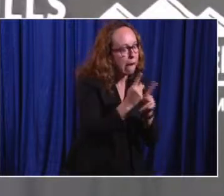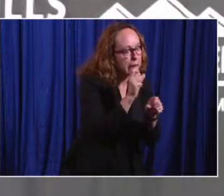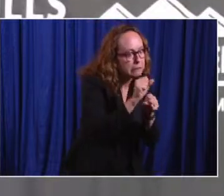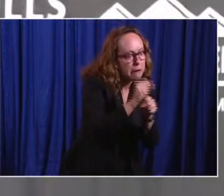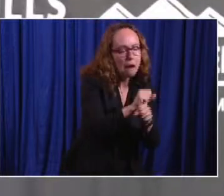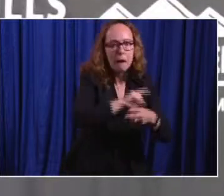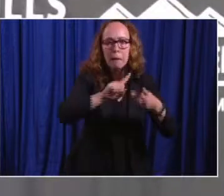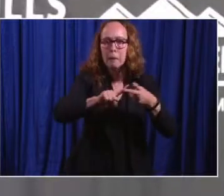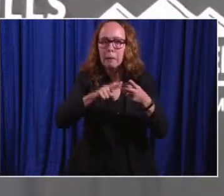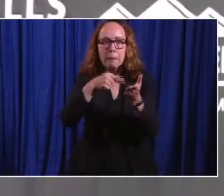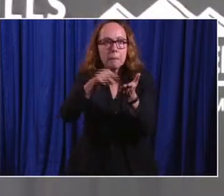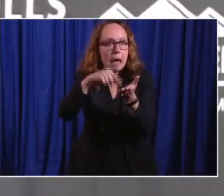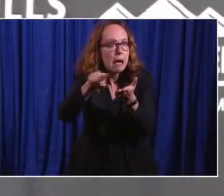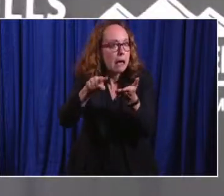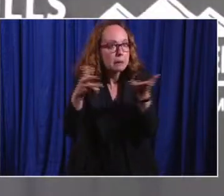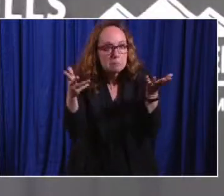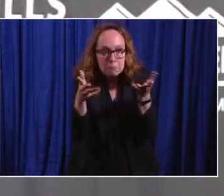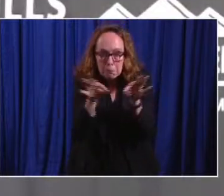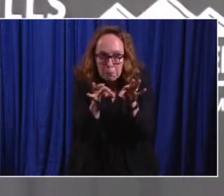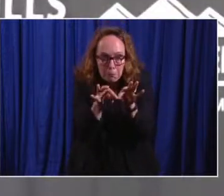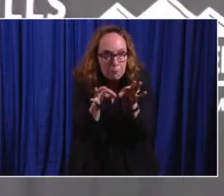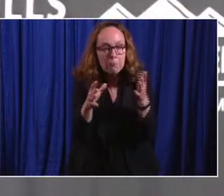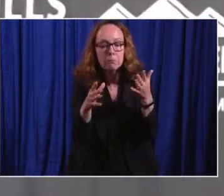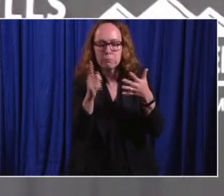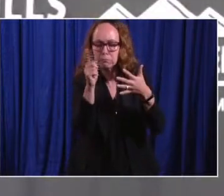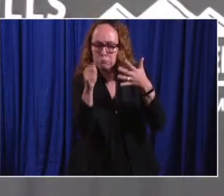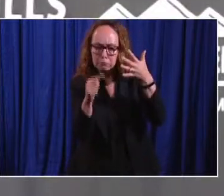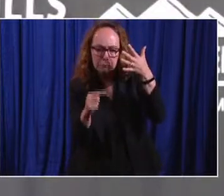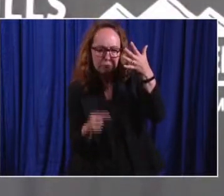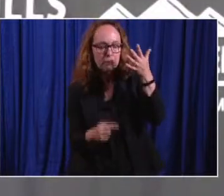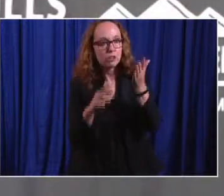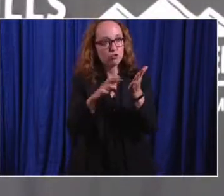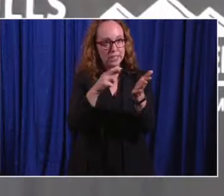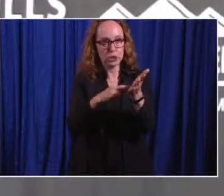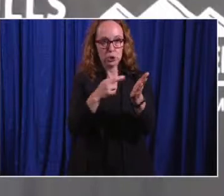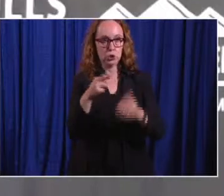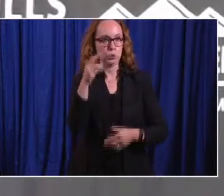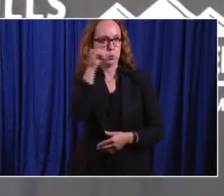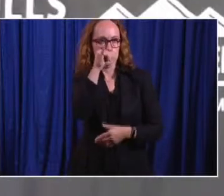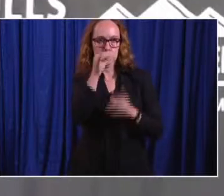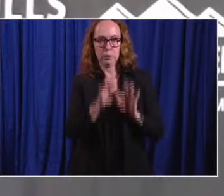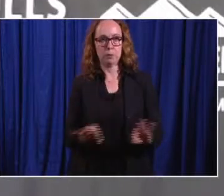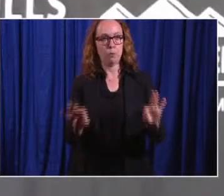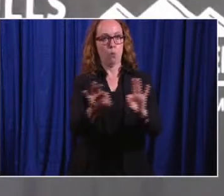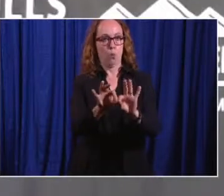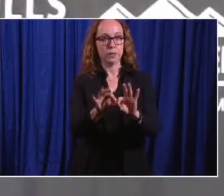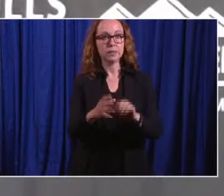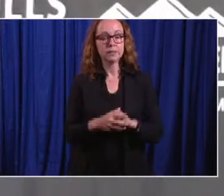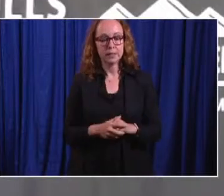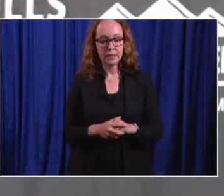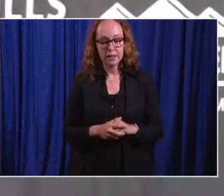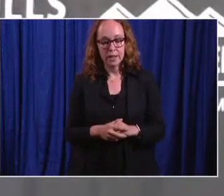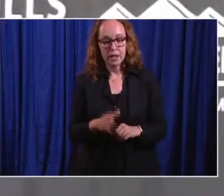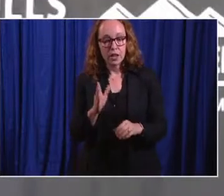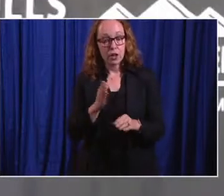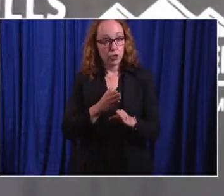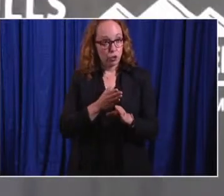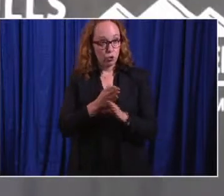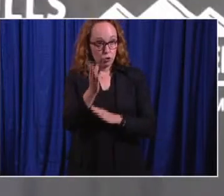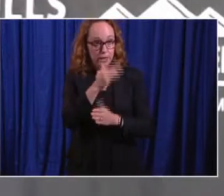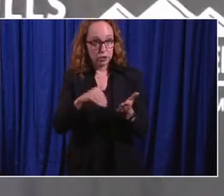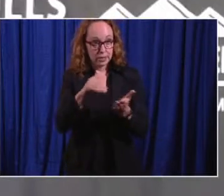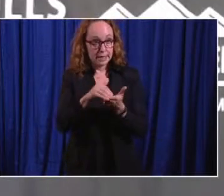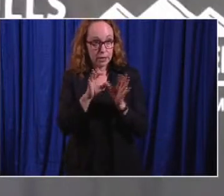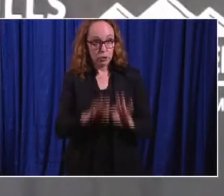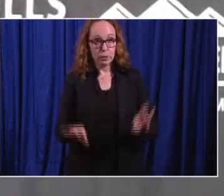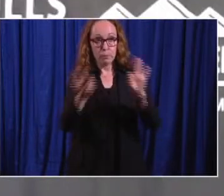things, which are very, very important. And your career center is not today's career center is